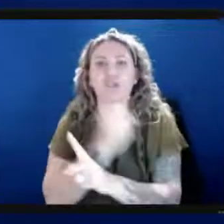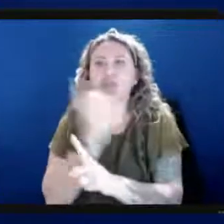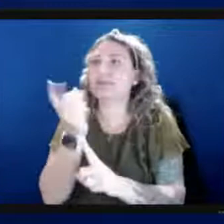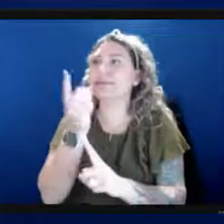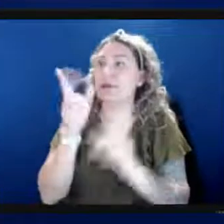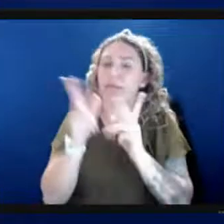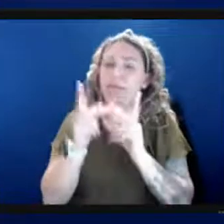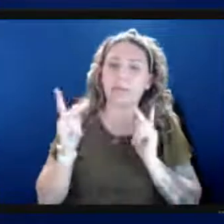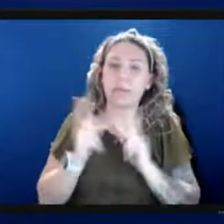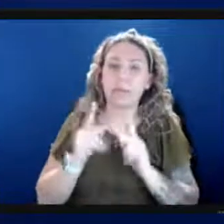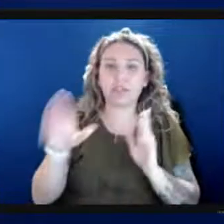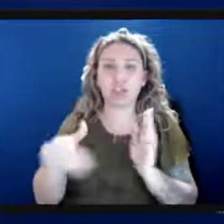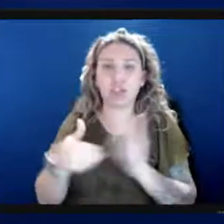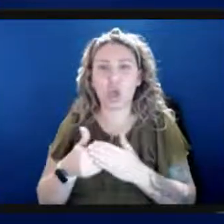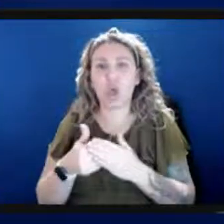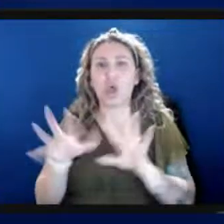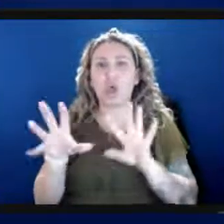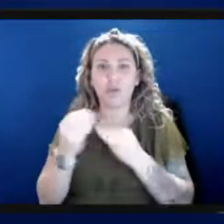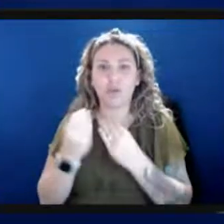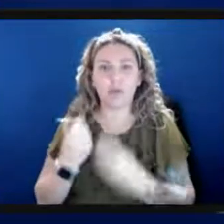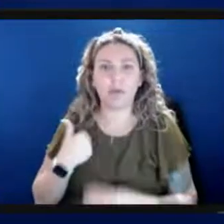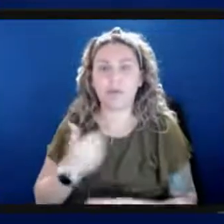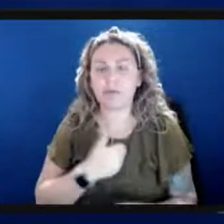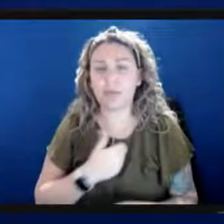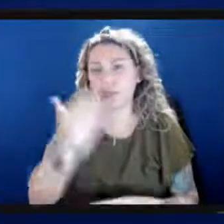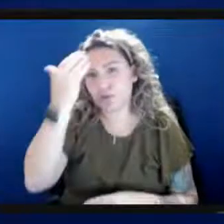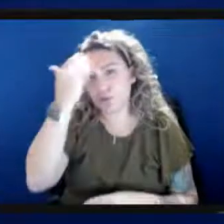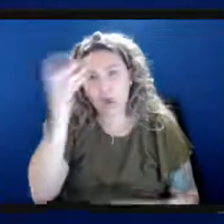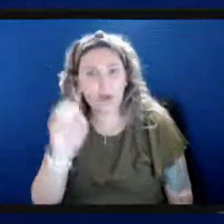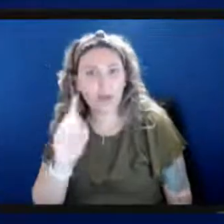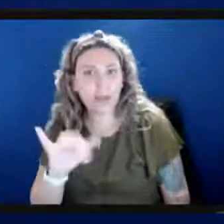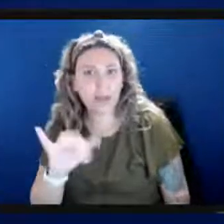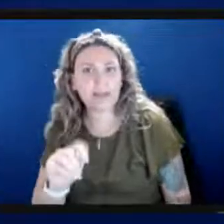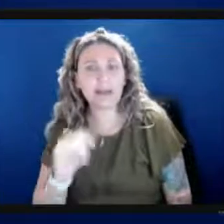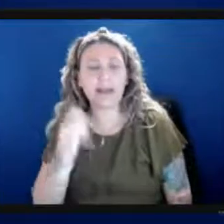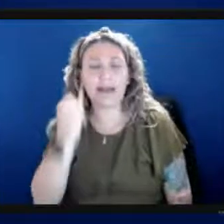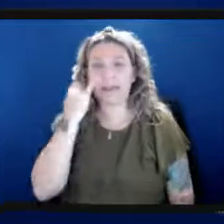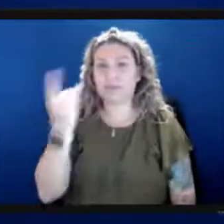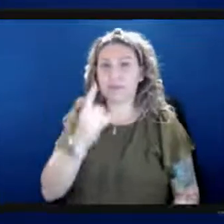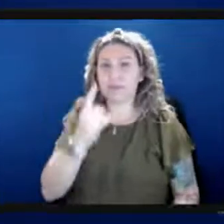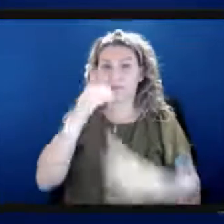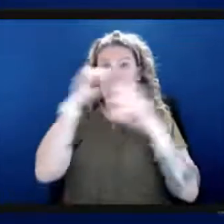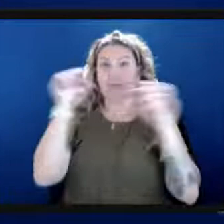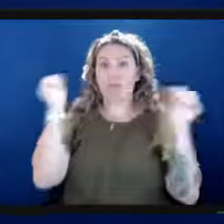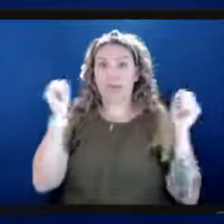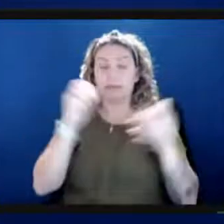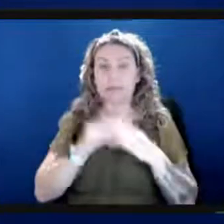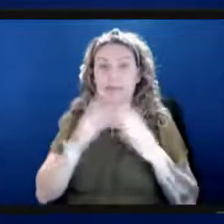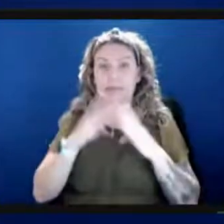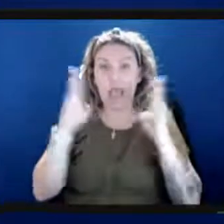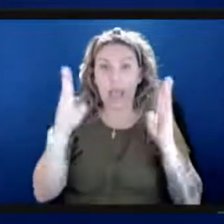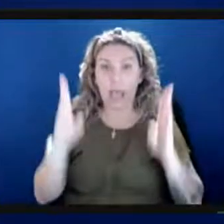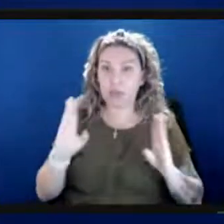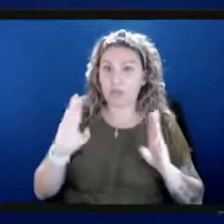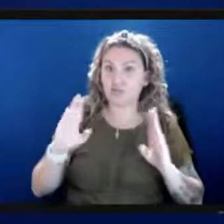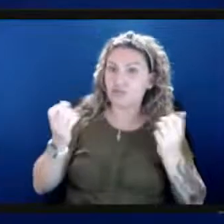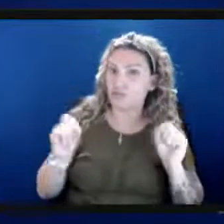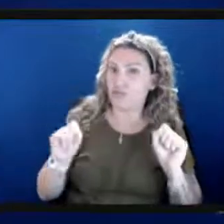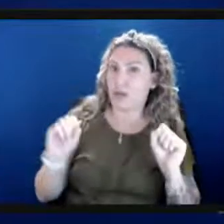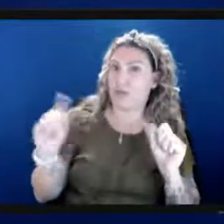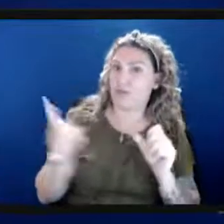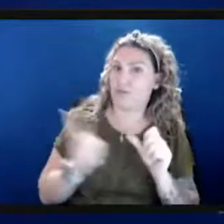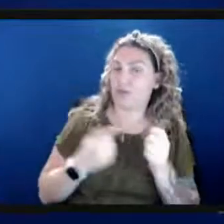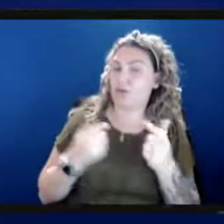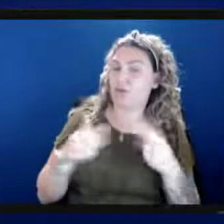family members know where is it lying. And if you have somebody who passed out in the house, try this first while you're calling 911. This